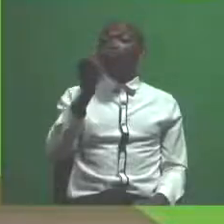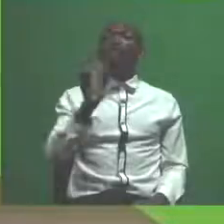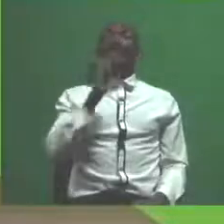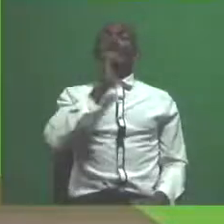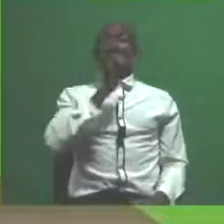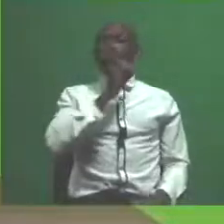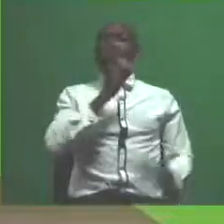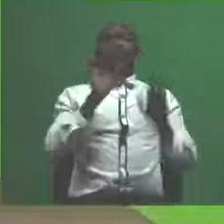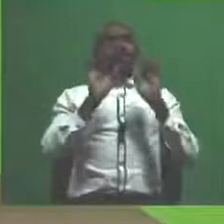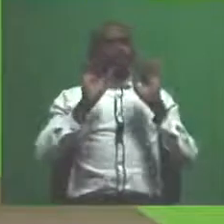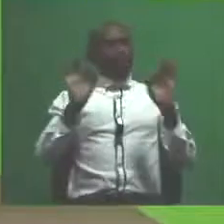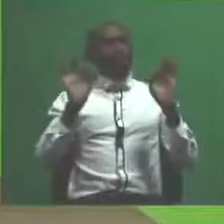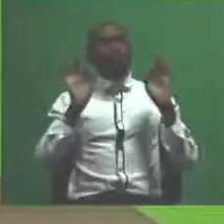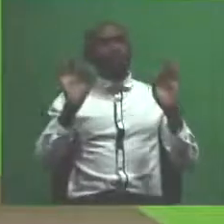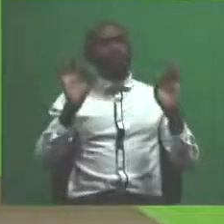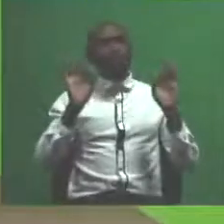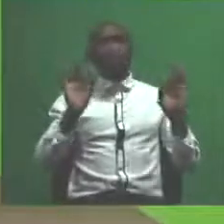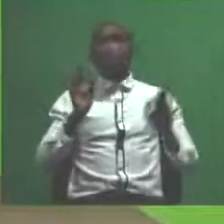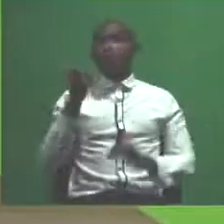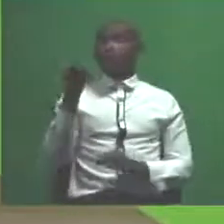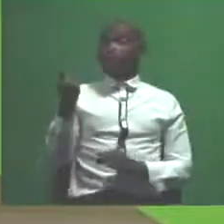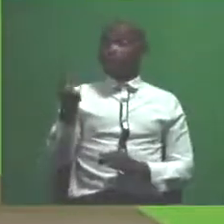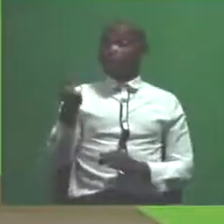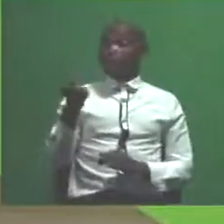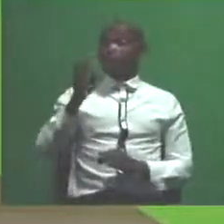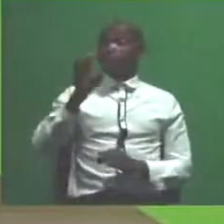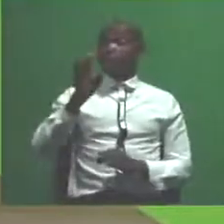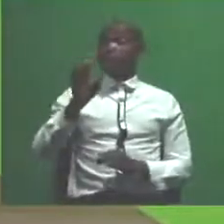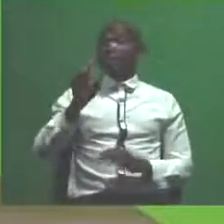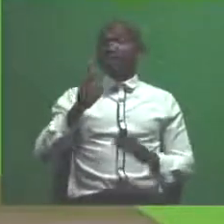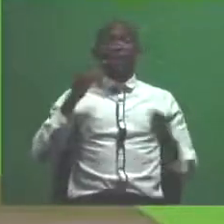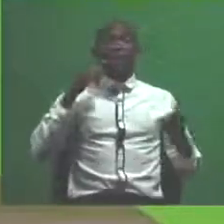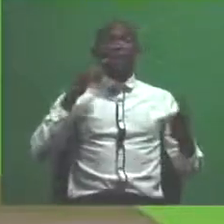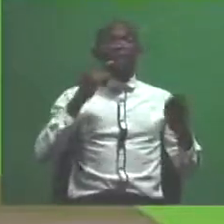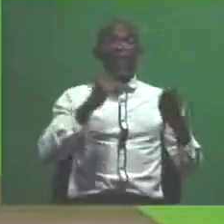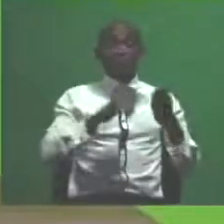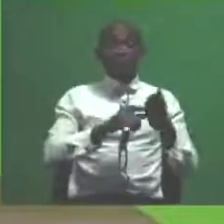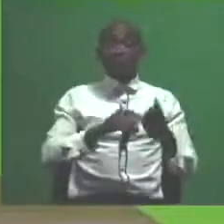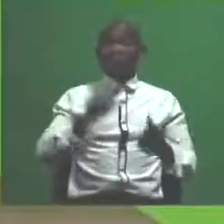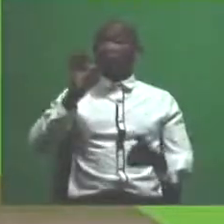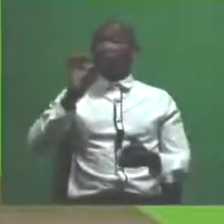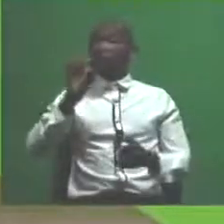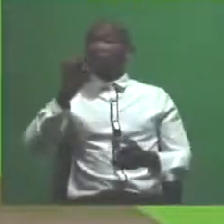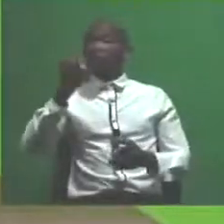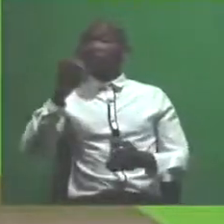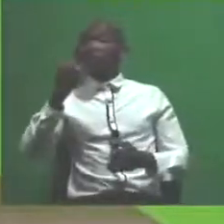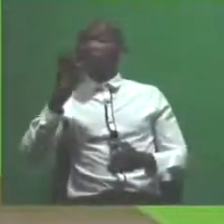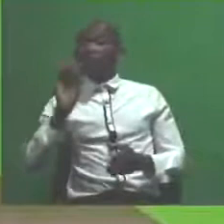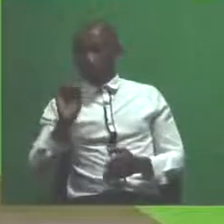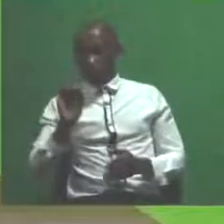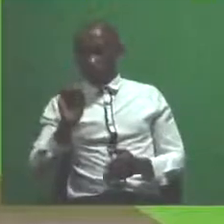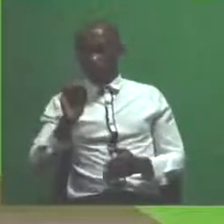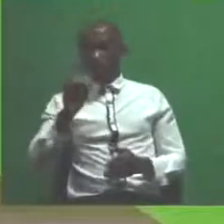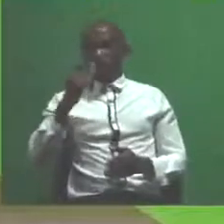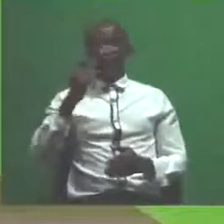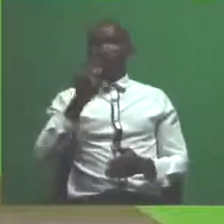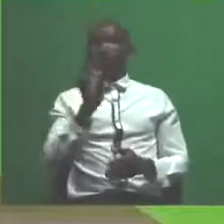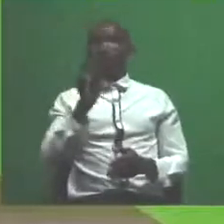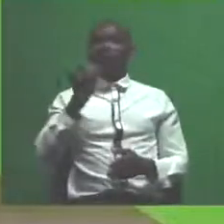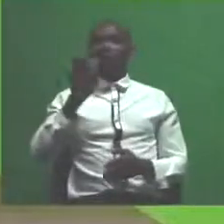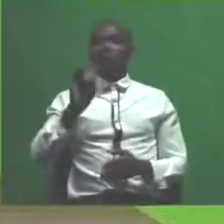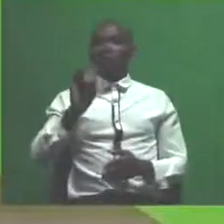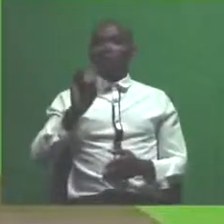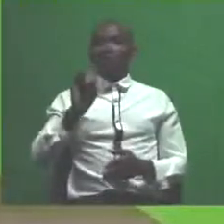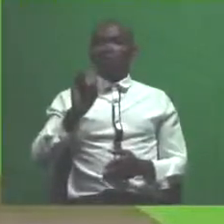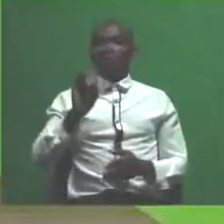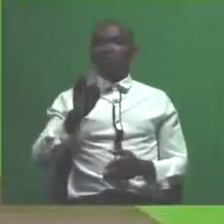Very good. This is an example of endothermic reaction. Why you have